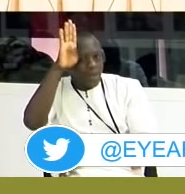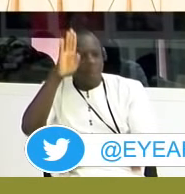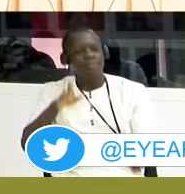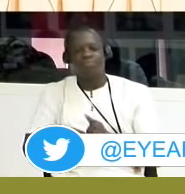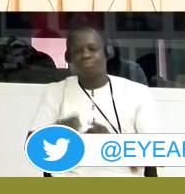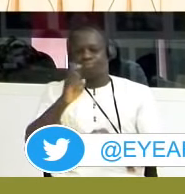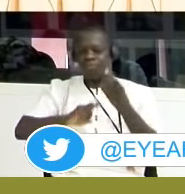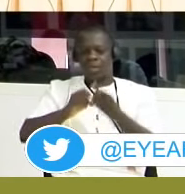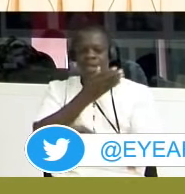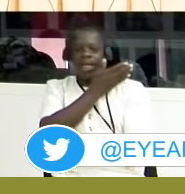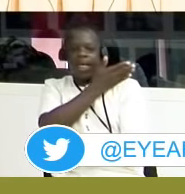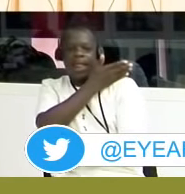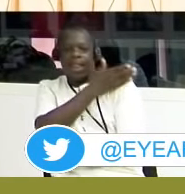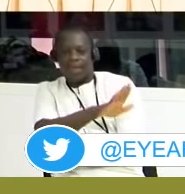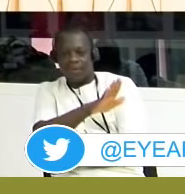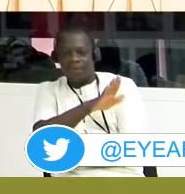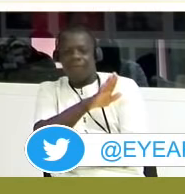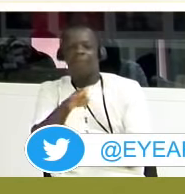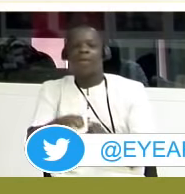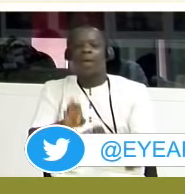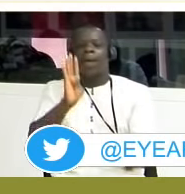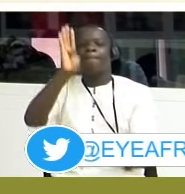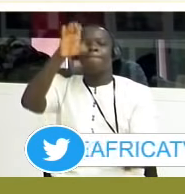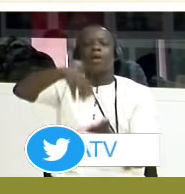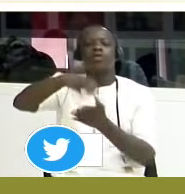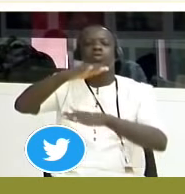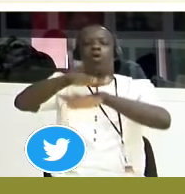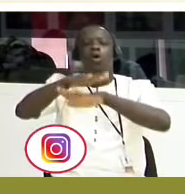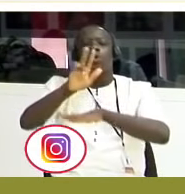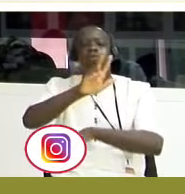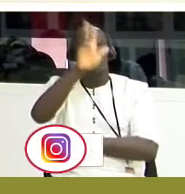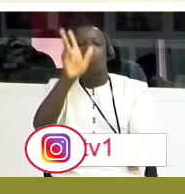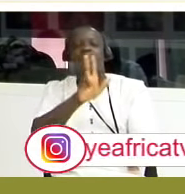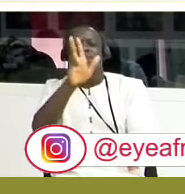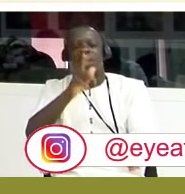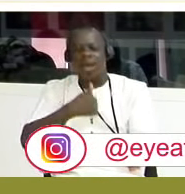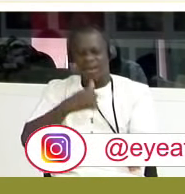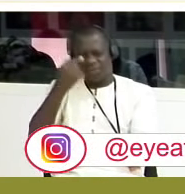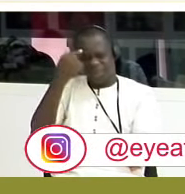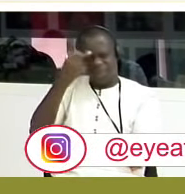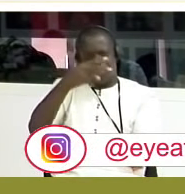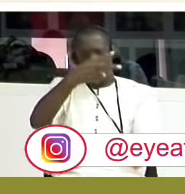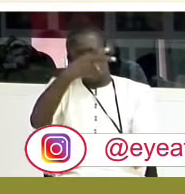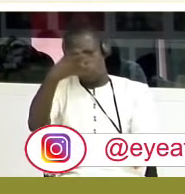I left Banjul on a Wednesday, I think it was on the 20th,